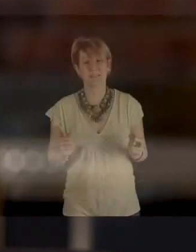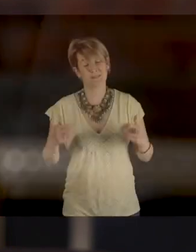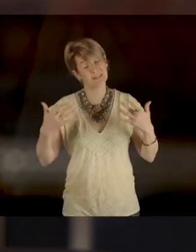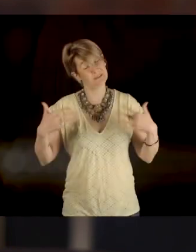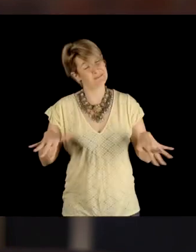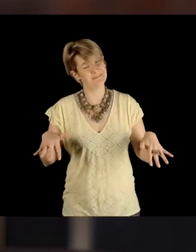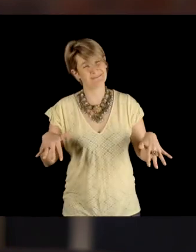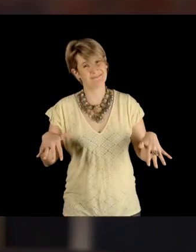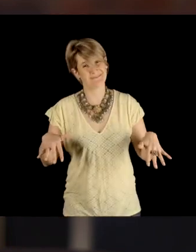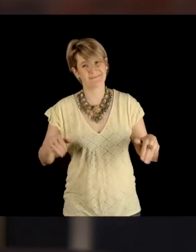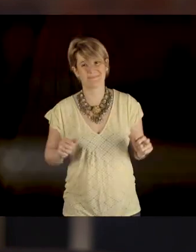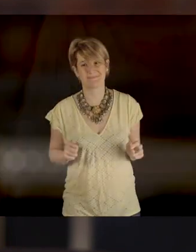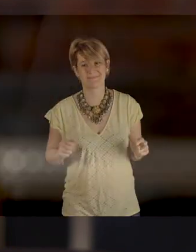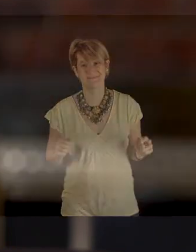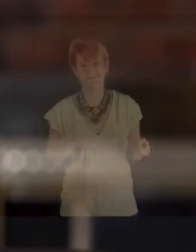That's all.